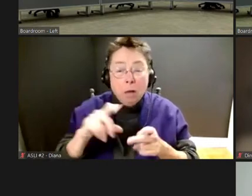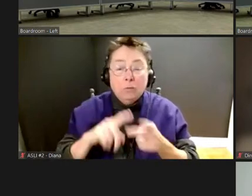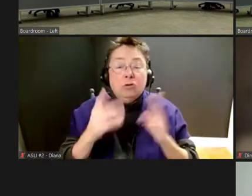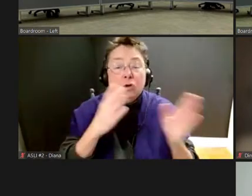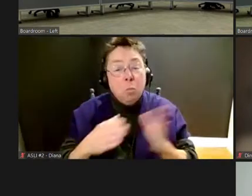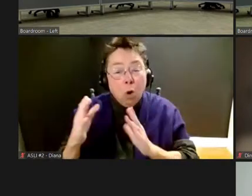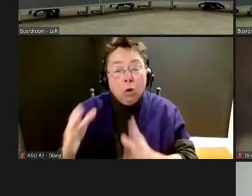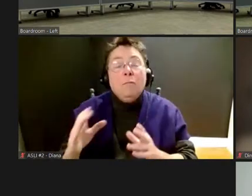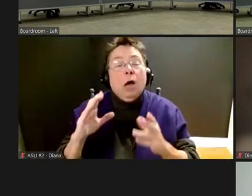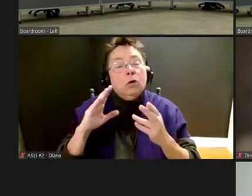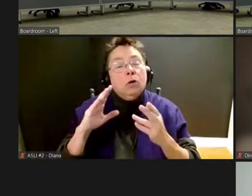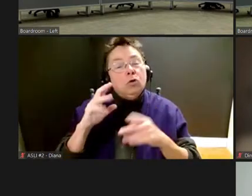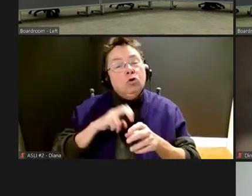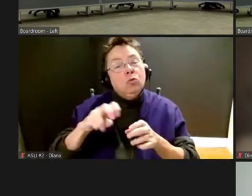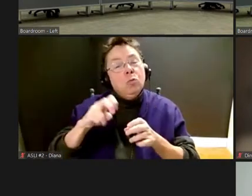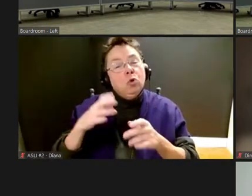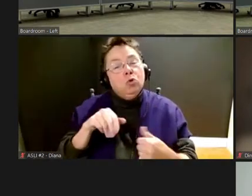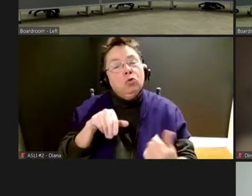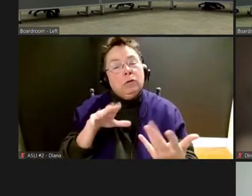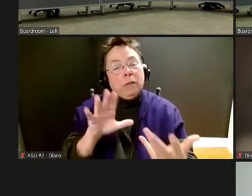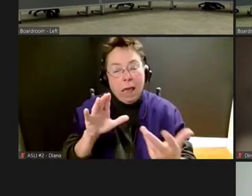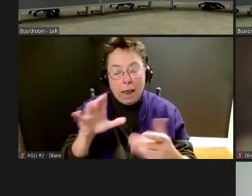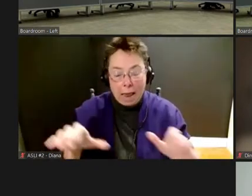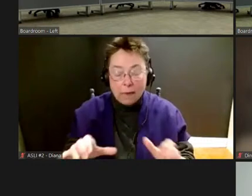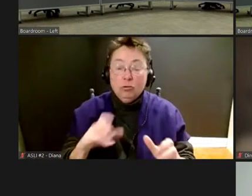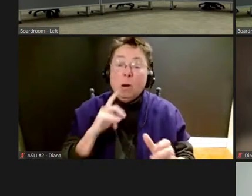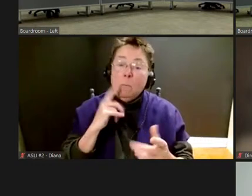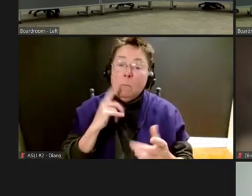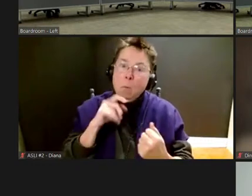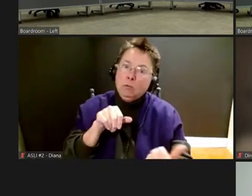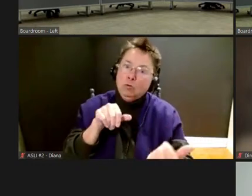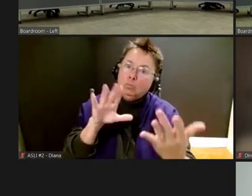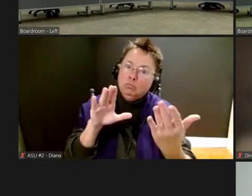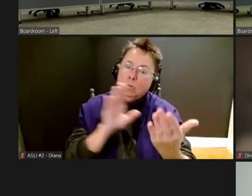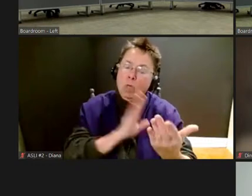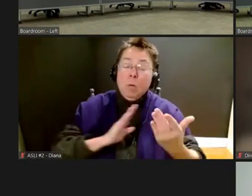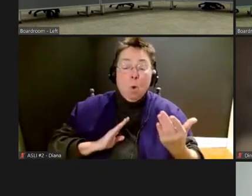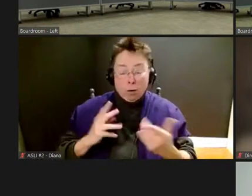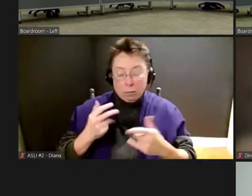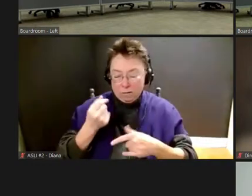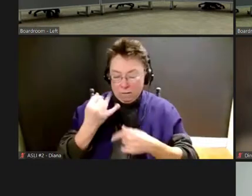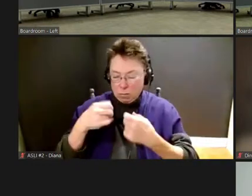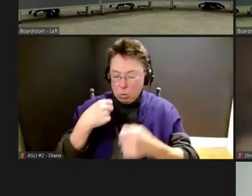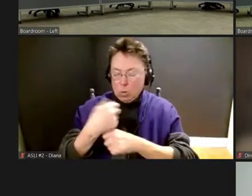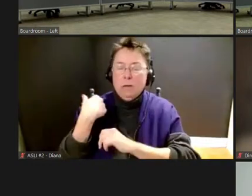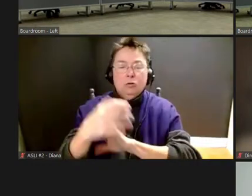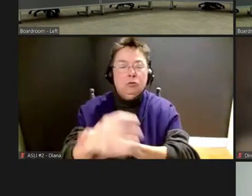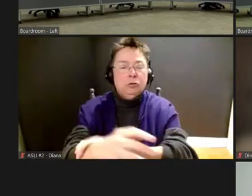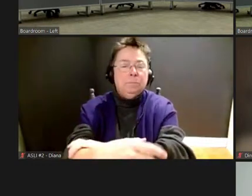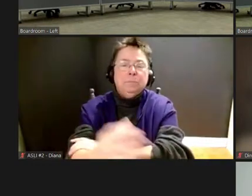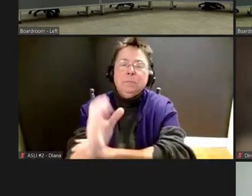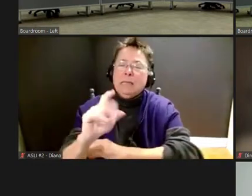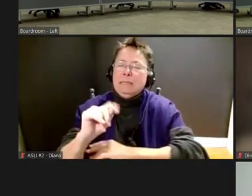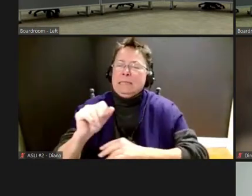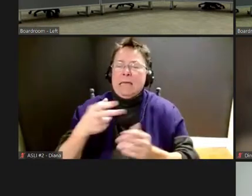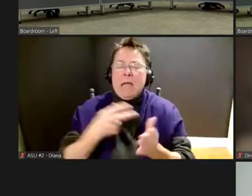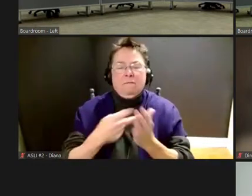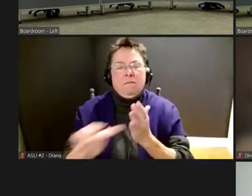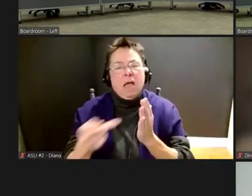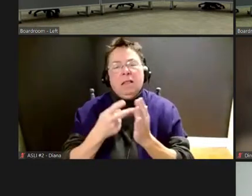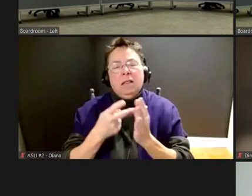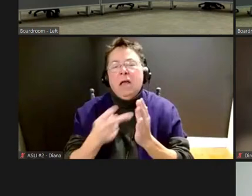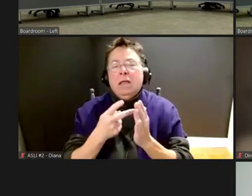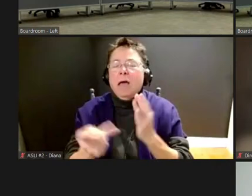Action. Today, I would like to address you, the board specifically. Over the past 2 years, the CTA has been failing its riders. Thousands